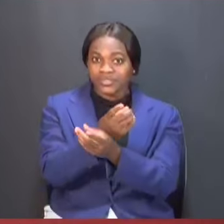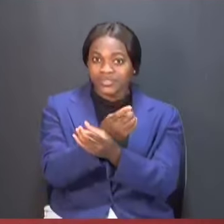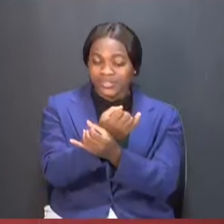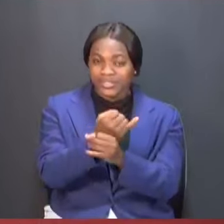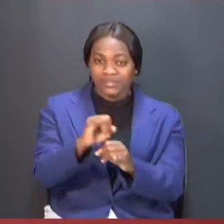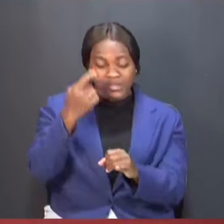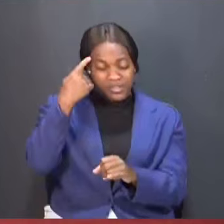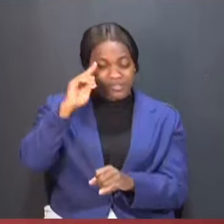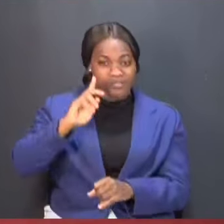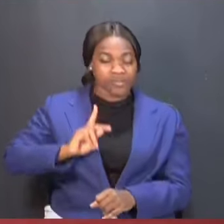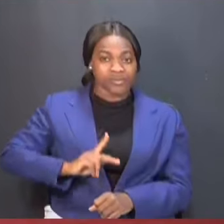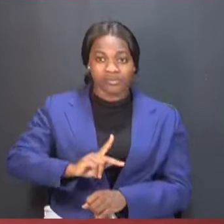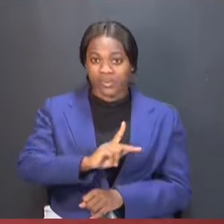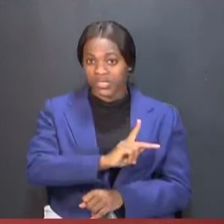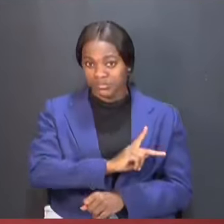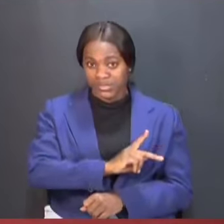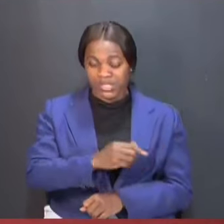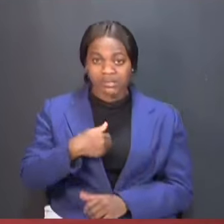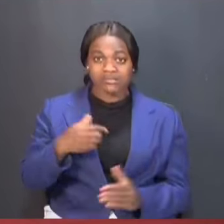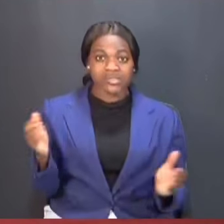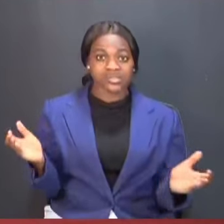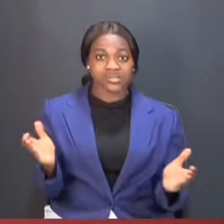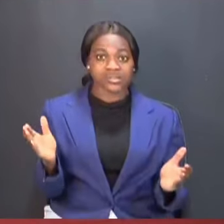I urge the committee